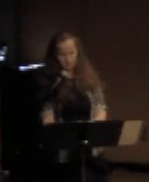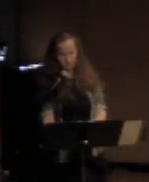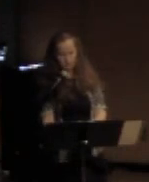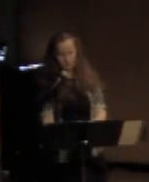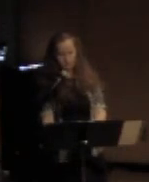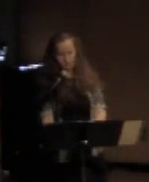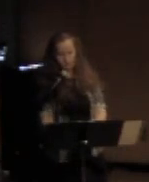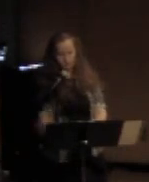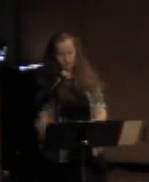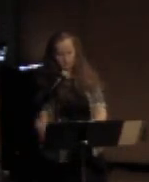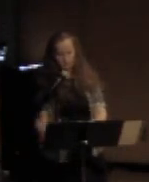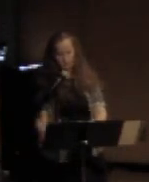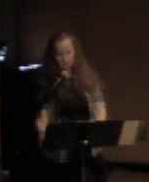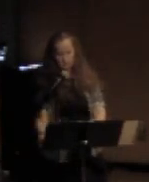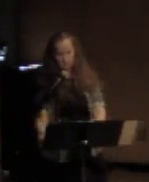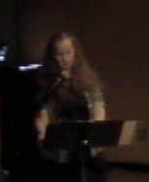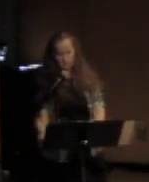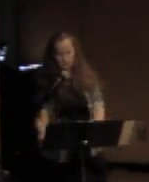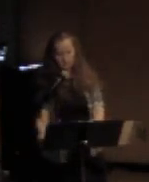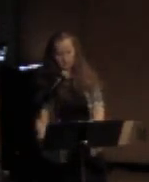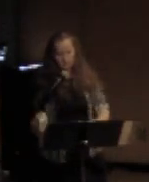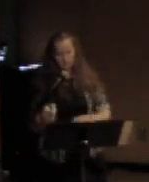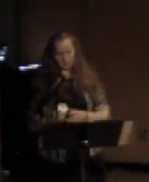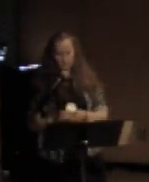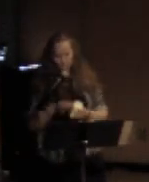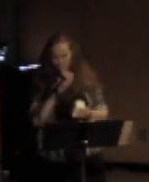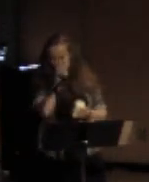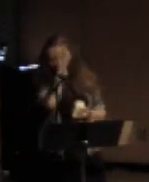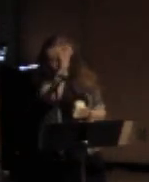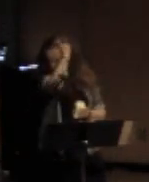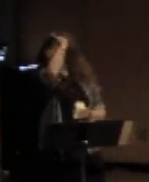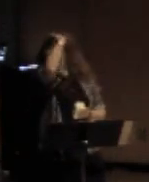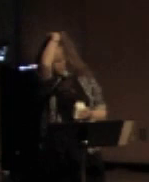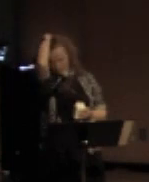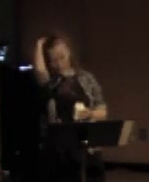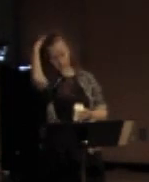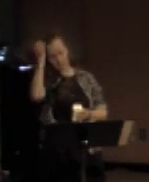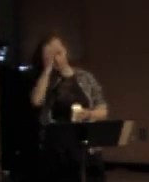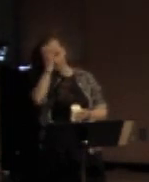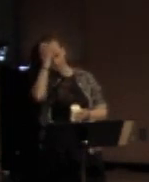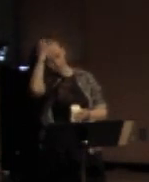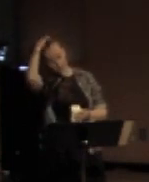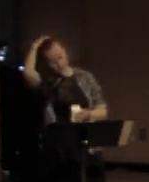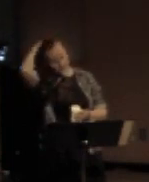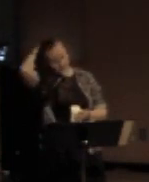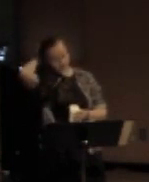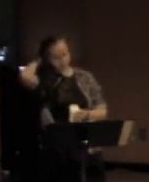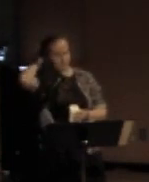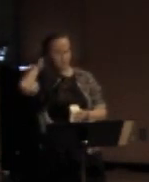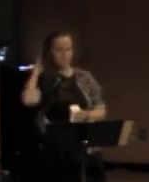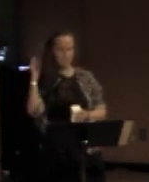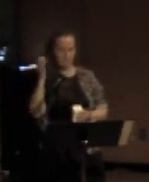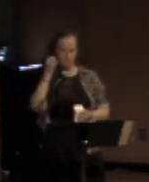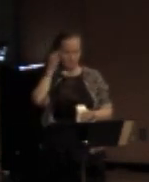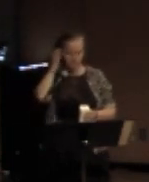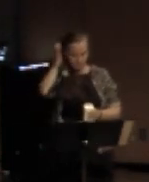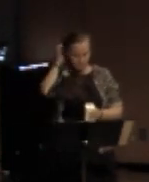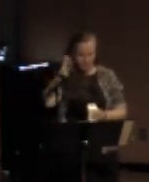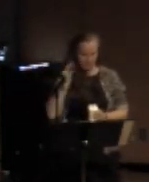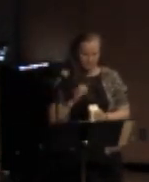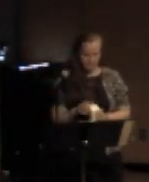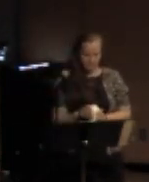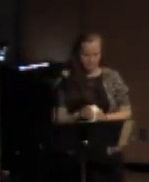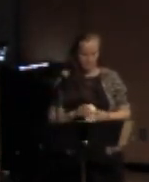coffee table is in a is a bit out of place and the baby carriage is now where the coffee table stood alongside the sofa the young man is lying on the sofa